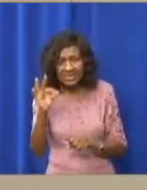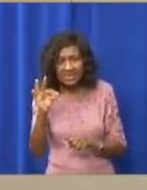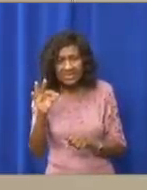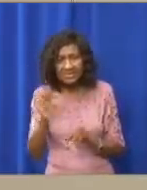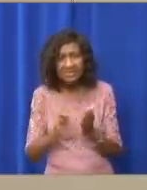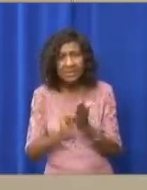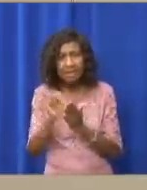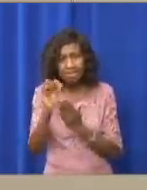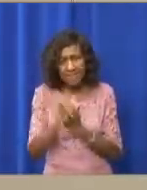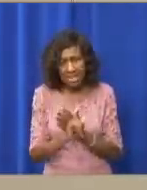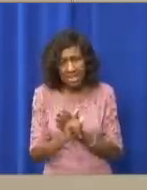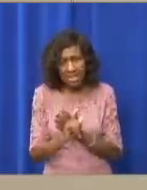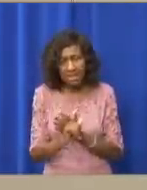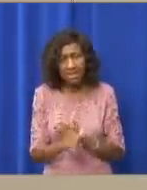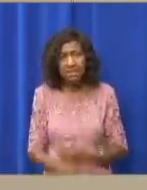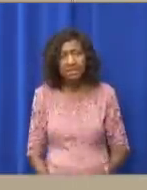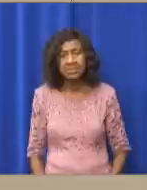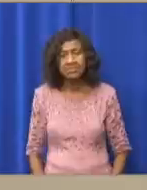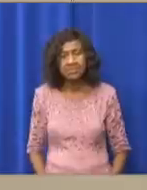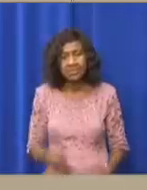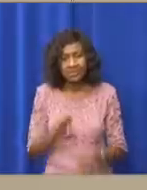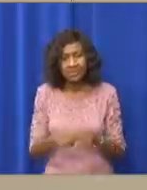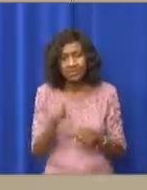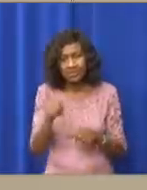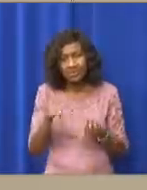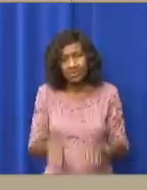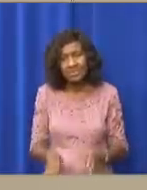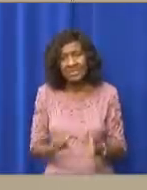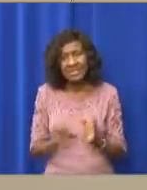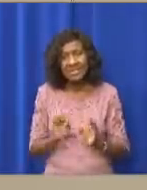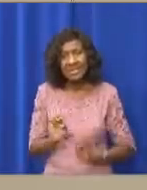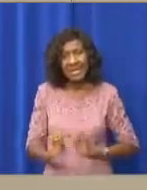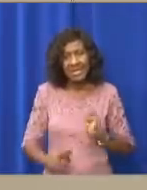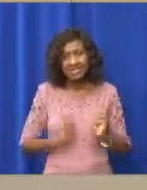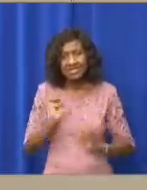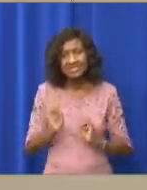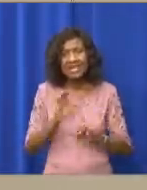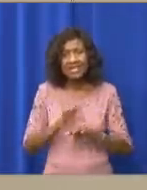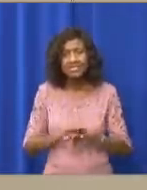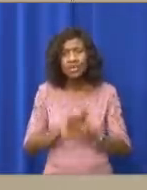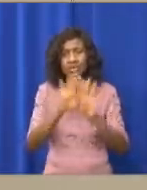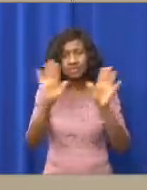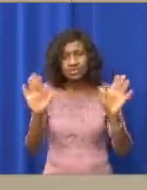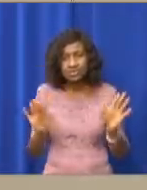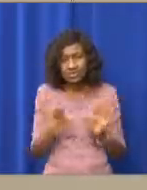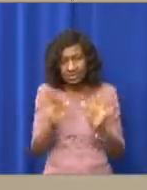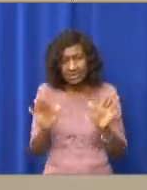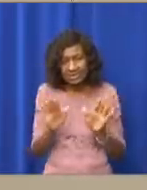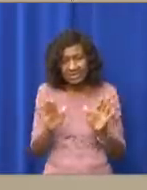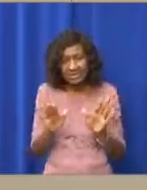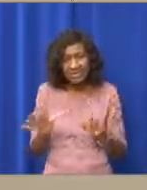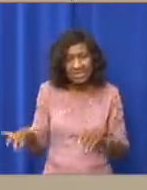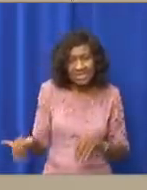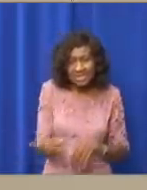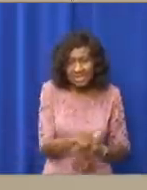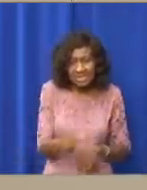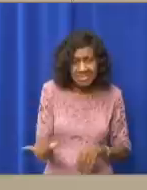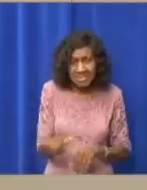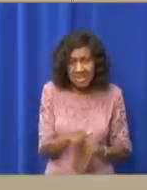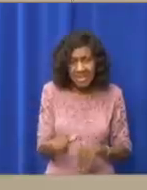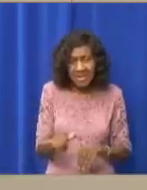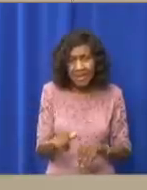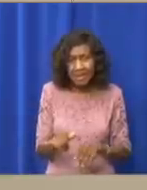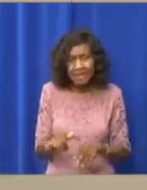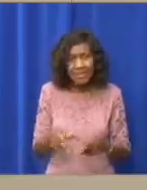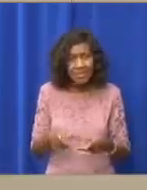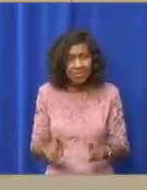So you'll be able to exercise on Sunday in the way you do during the rest of the week, because